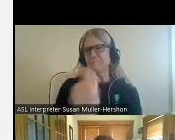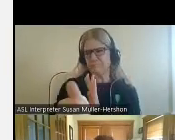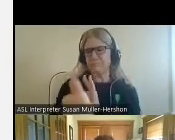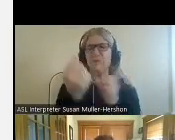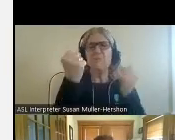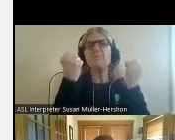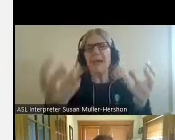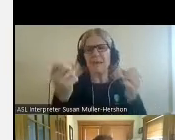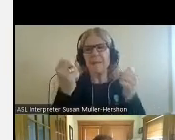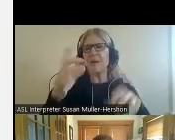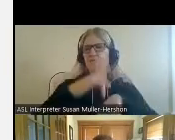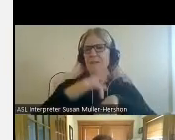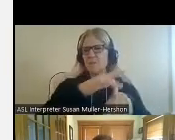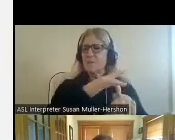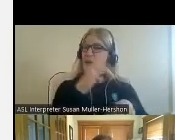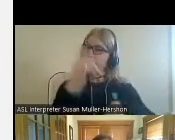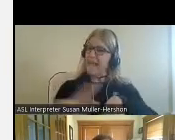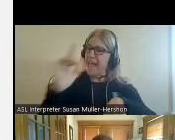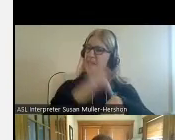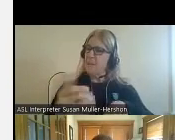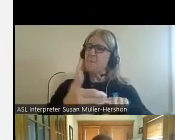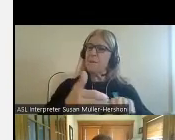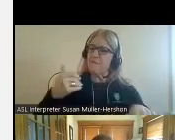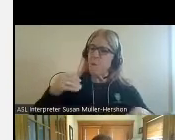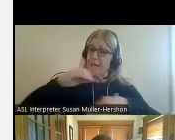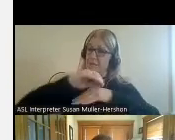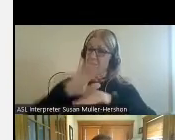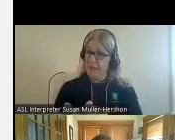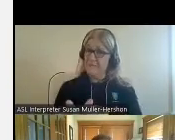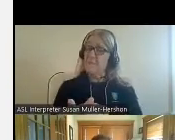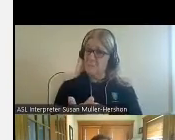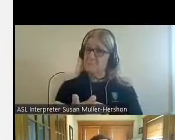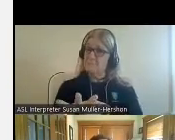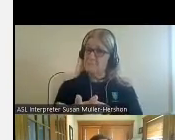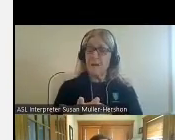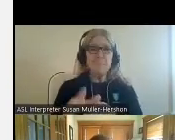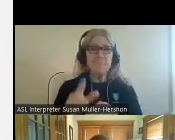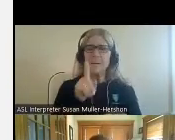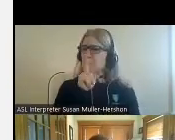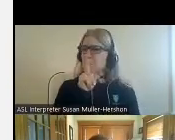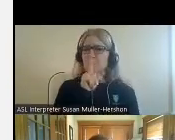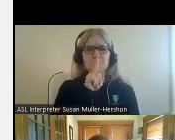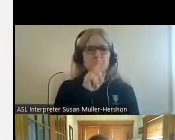available before the pandemic to provide telehealth services, but